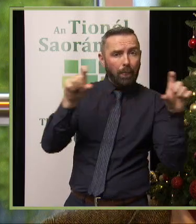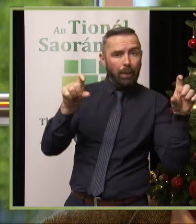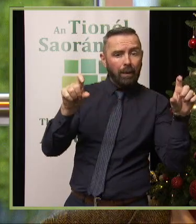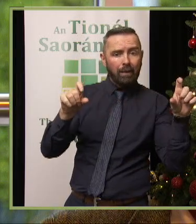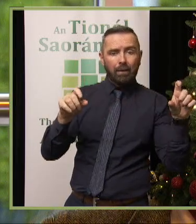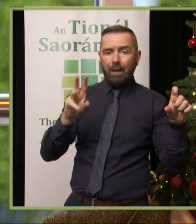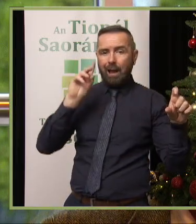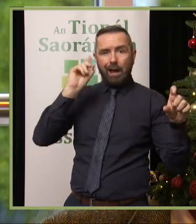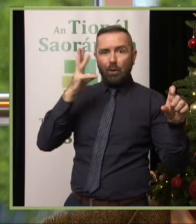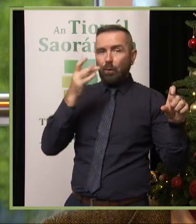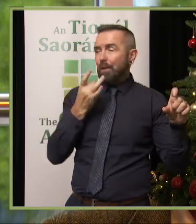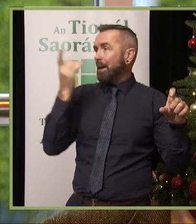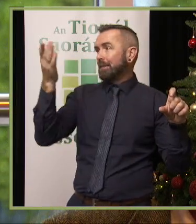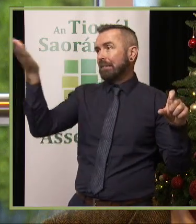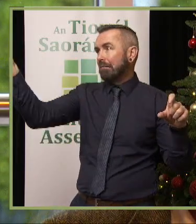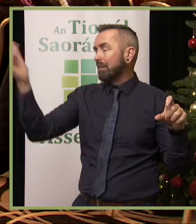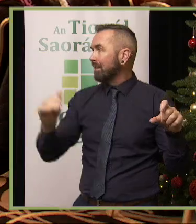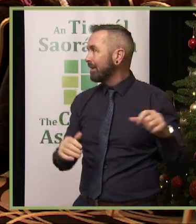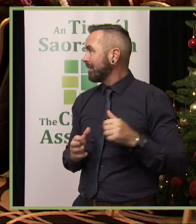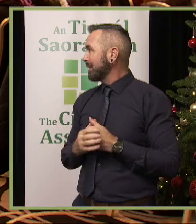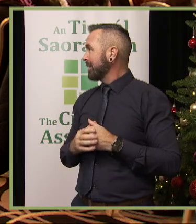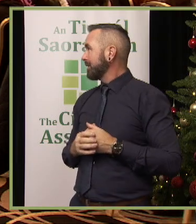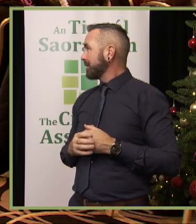I'm asking. Okay.